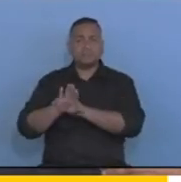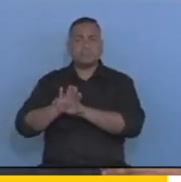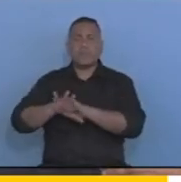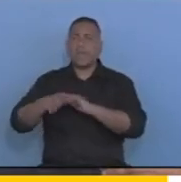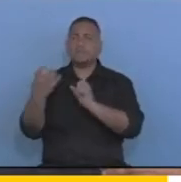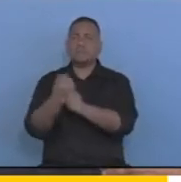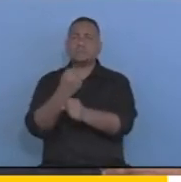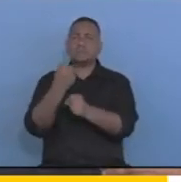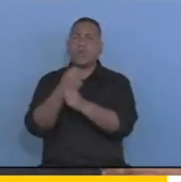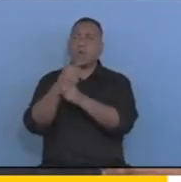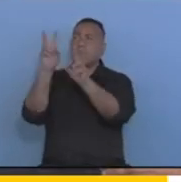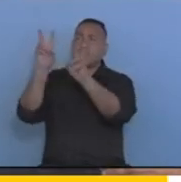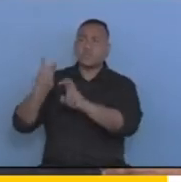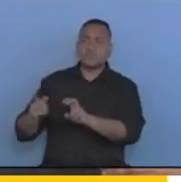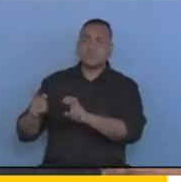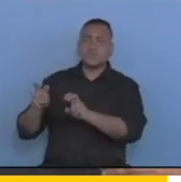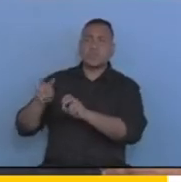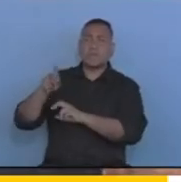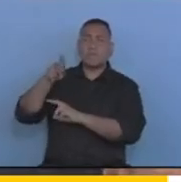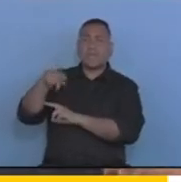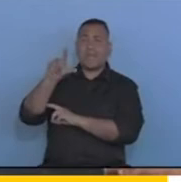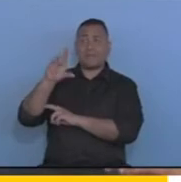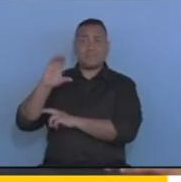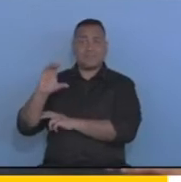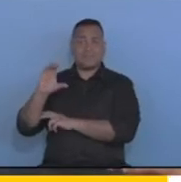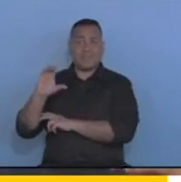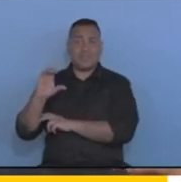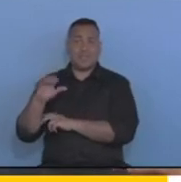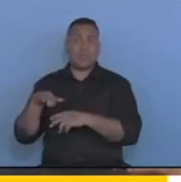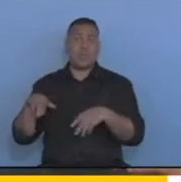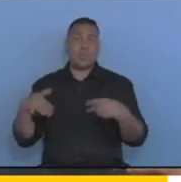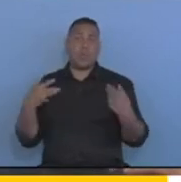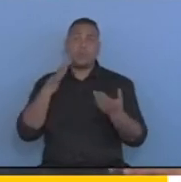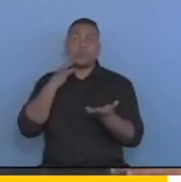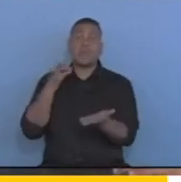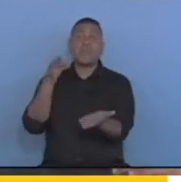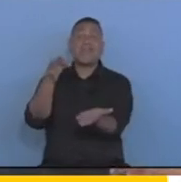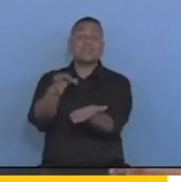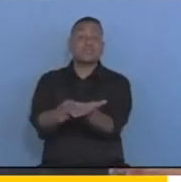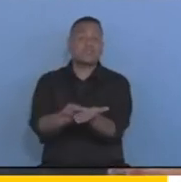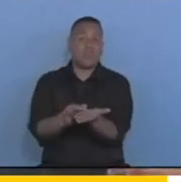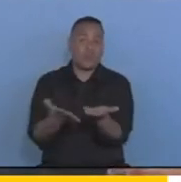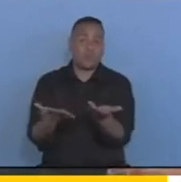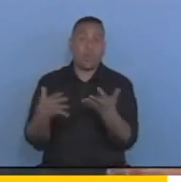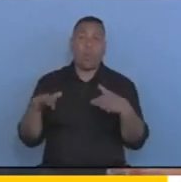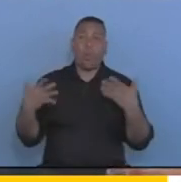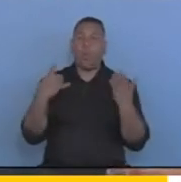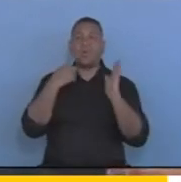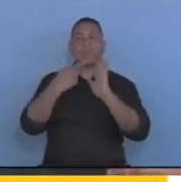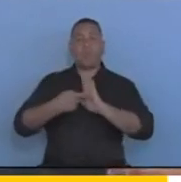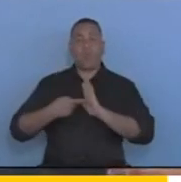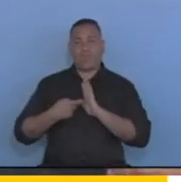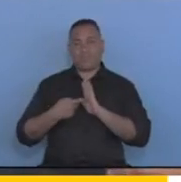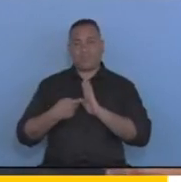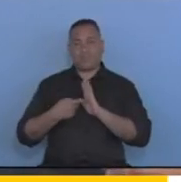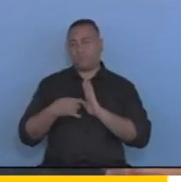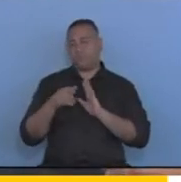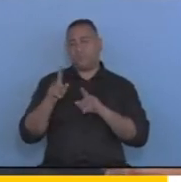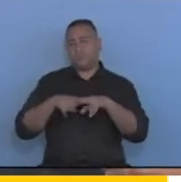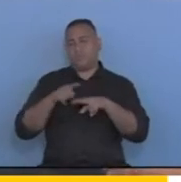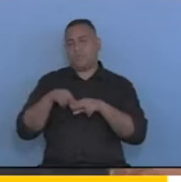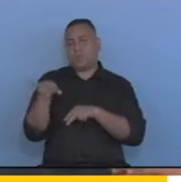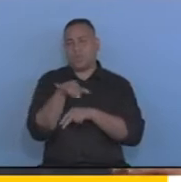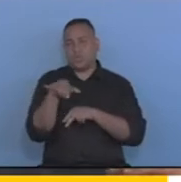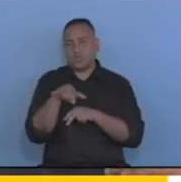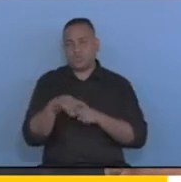PLCs will be either a recommendation or a requirement. Wow. Ah. That is why it is absolutely